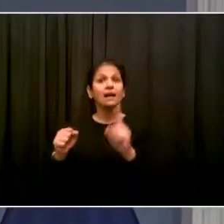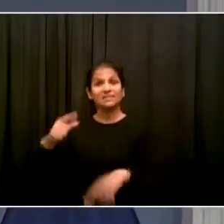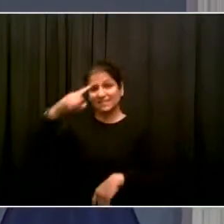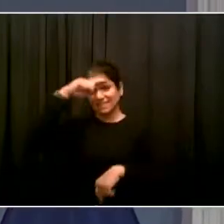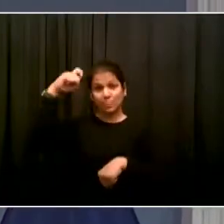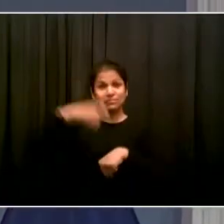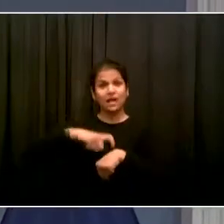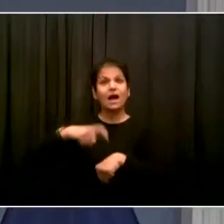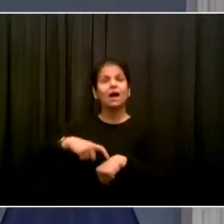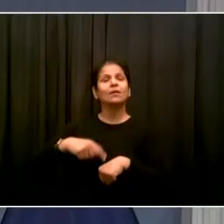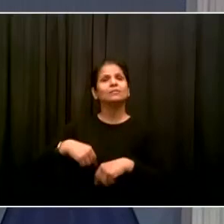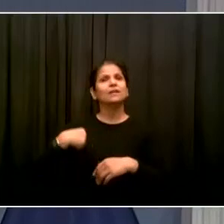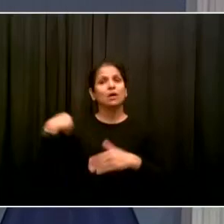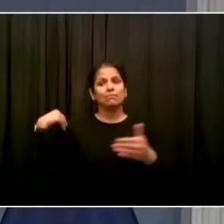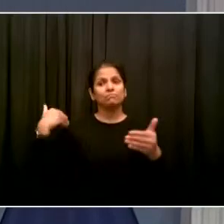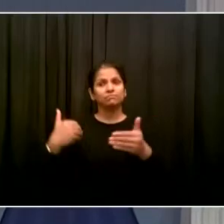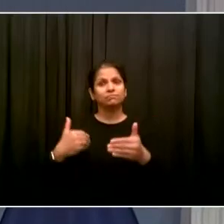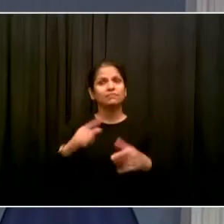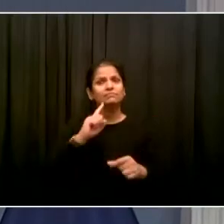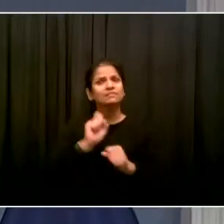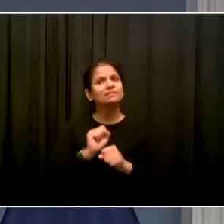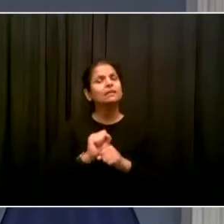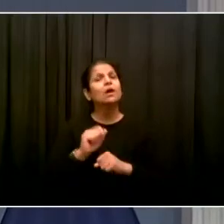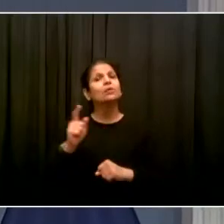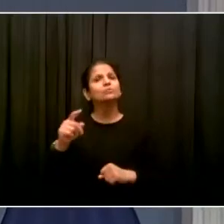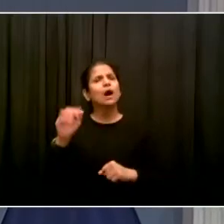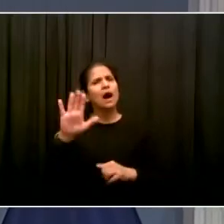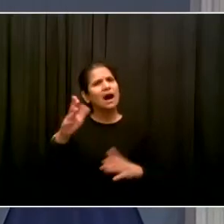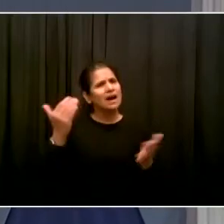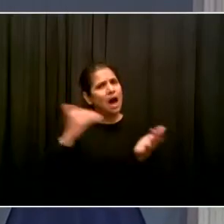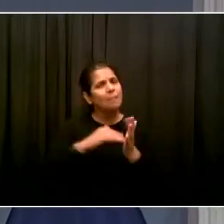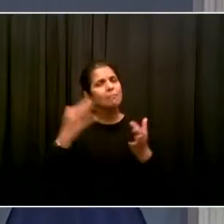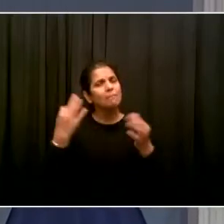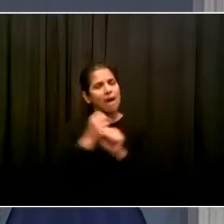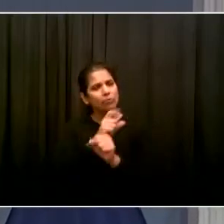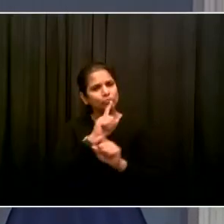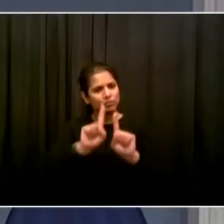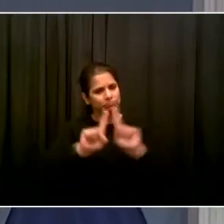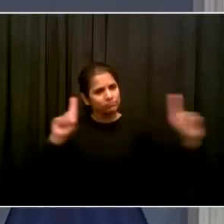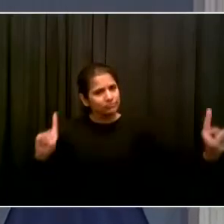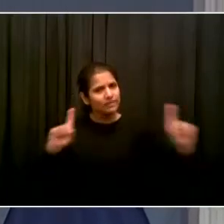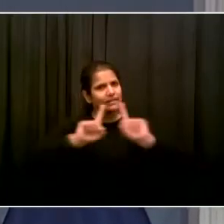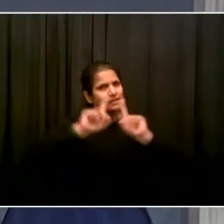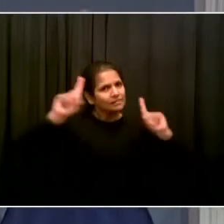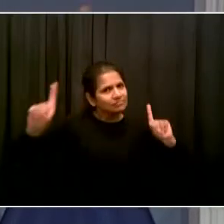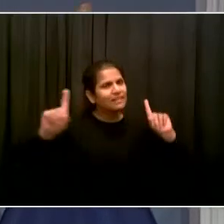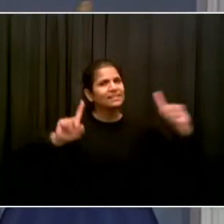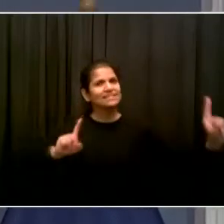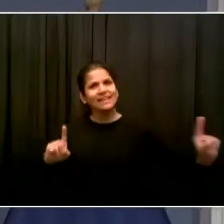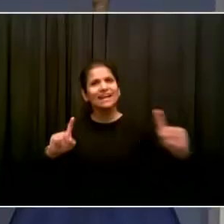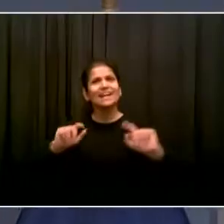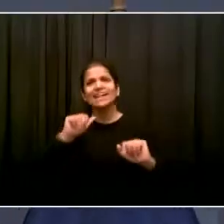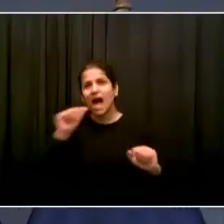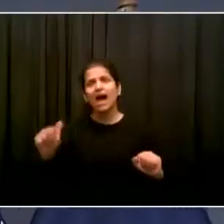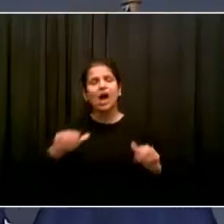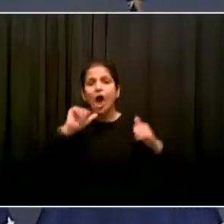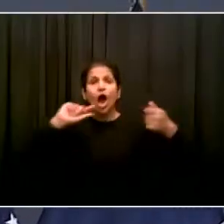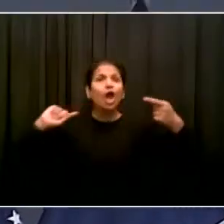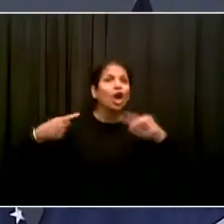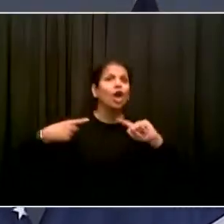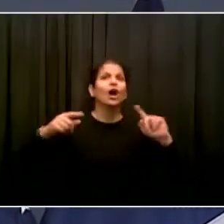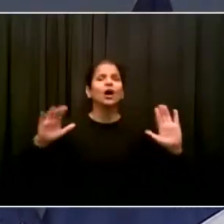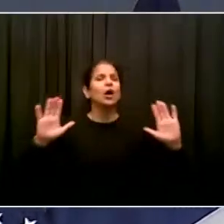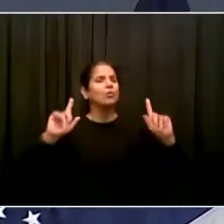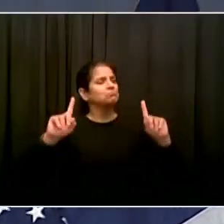pools, but we're going to do it the safe way. A little bit of social distancing never hurt anyone. So good news ahead.